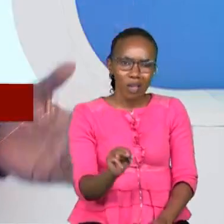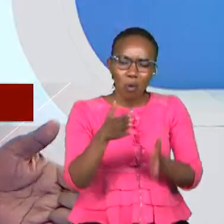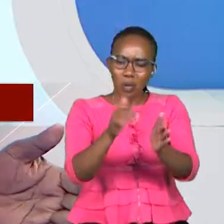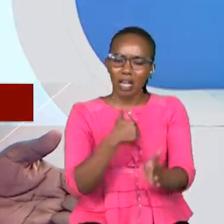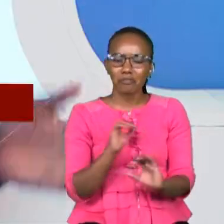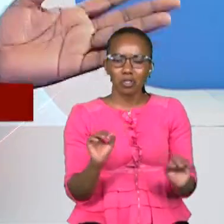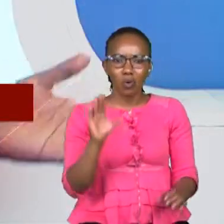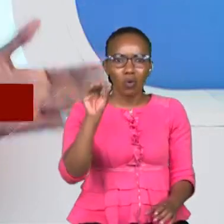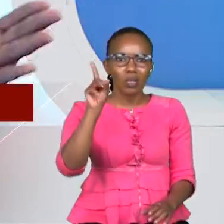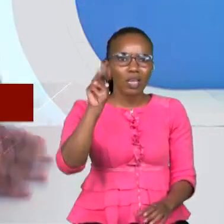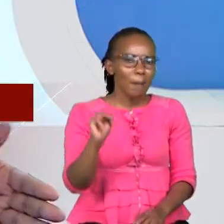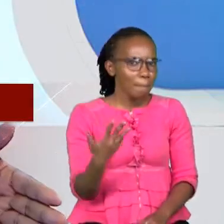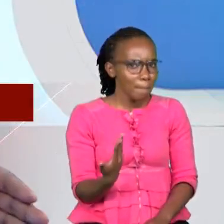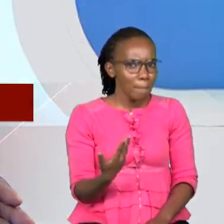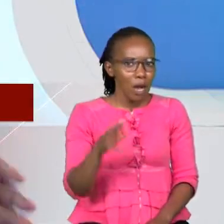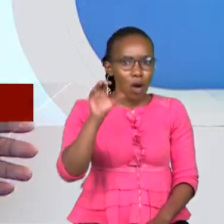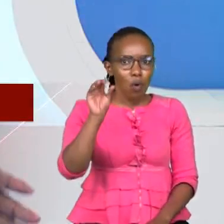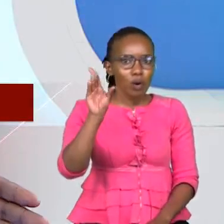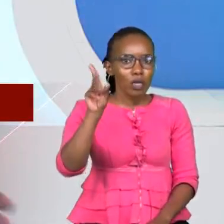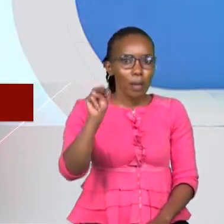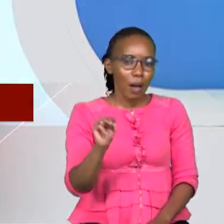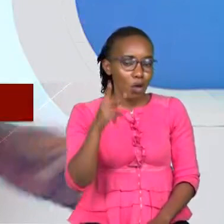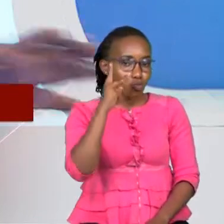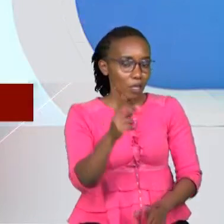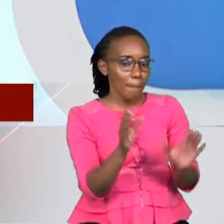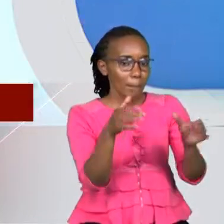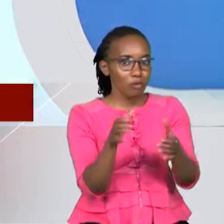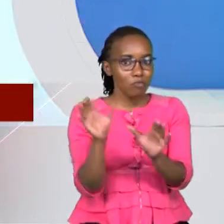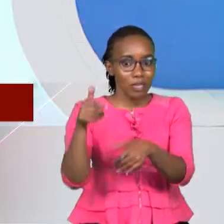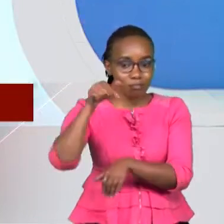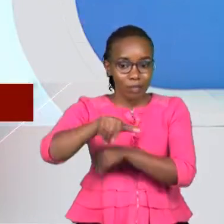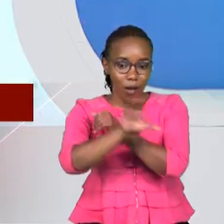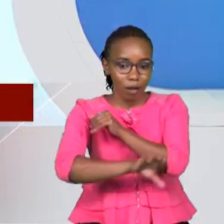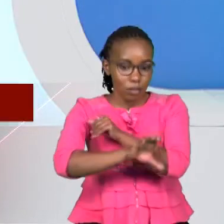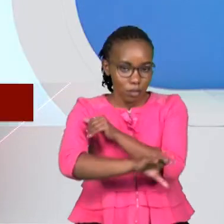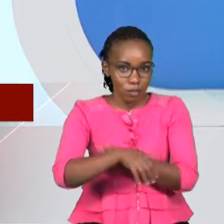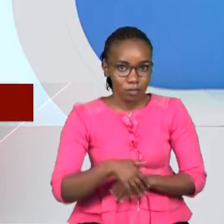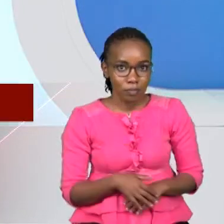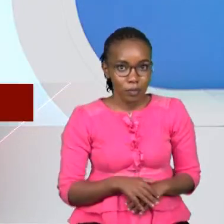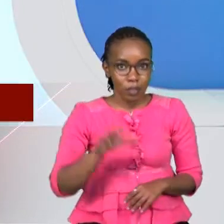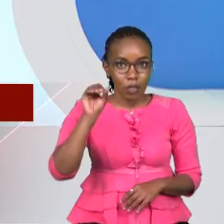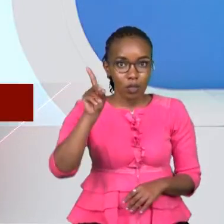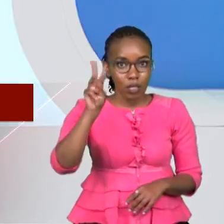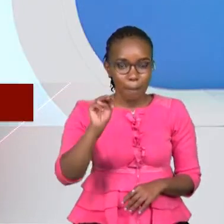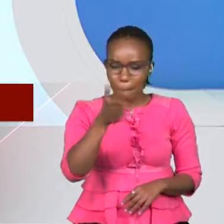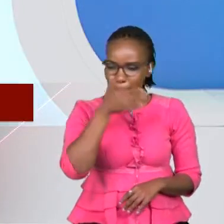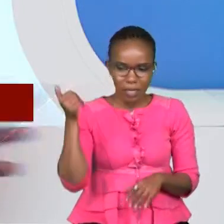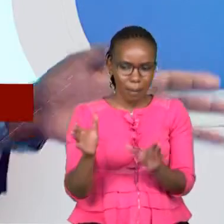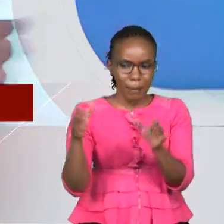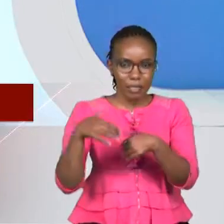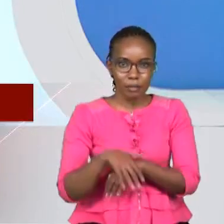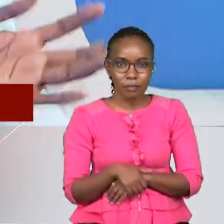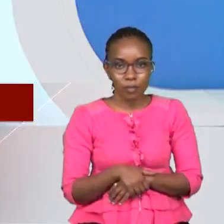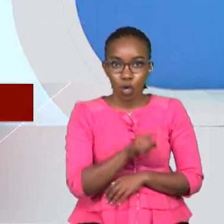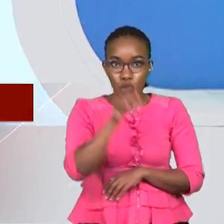The ways of ODM. In fact, ODM, if you check on the parties, the parties in this country, ODM is one of the best parties you can ever.